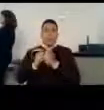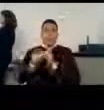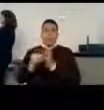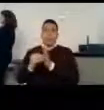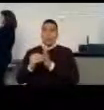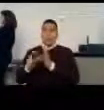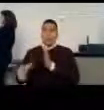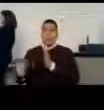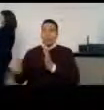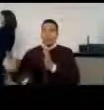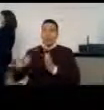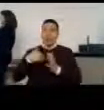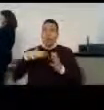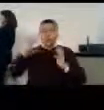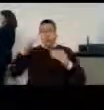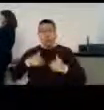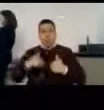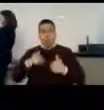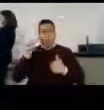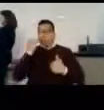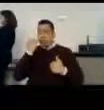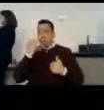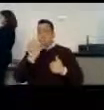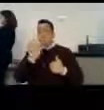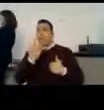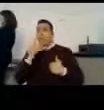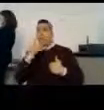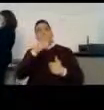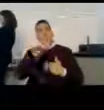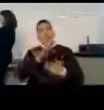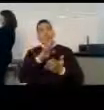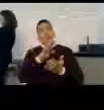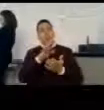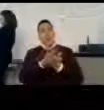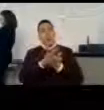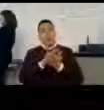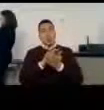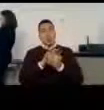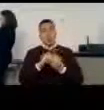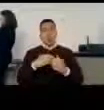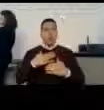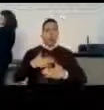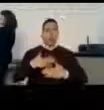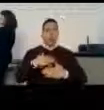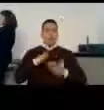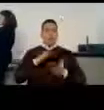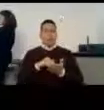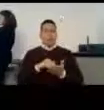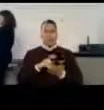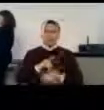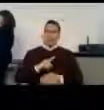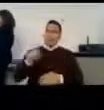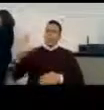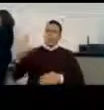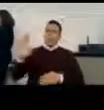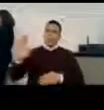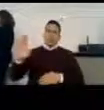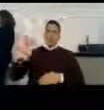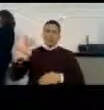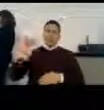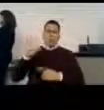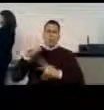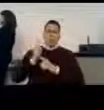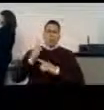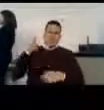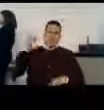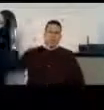autism. If you wanted to go to a place to have a recreational center, you had to go to downtown Brooklyn, which was 45 minutes away